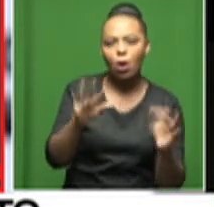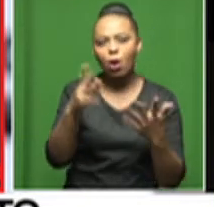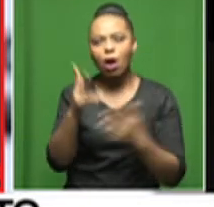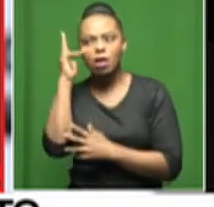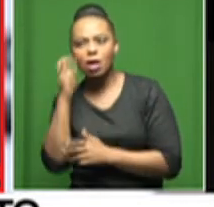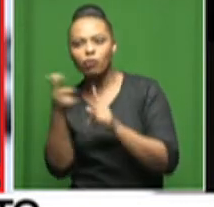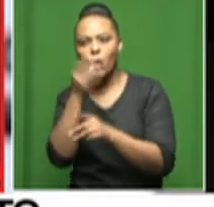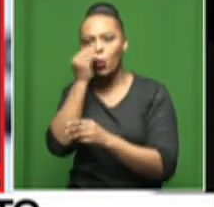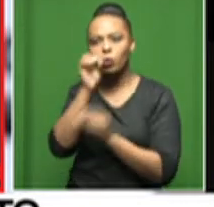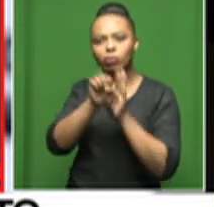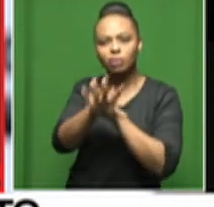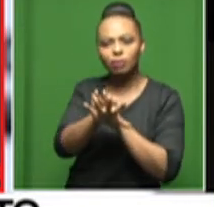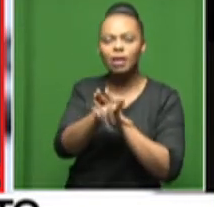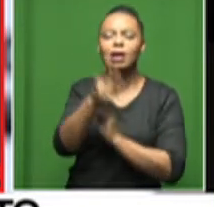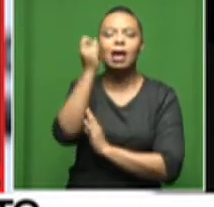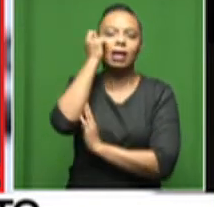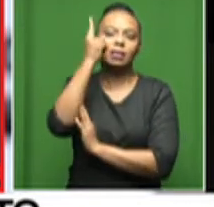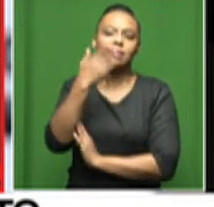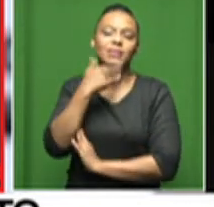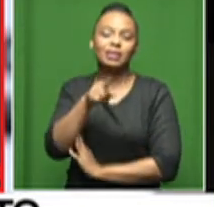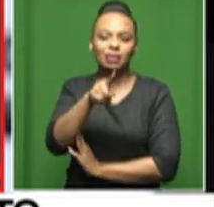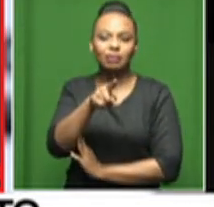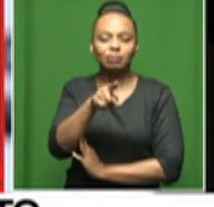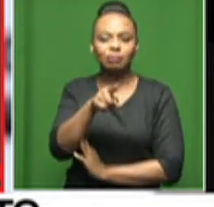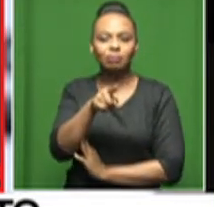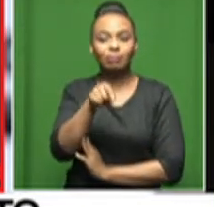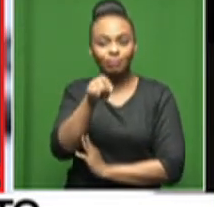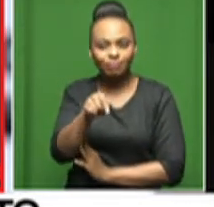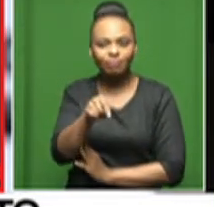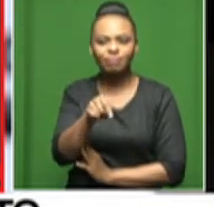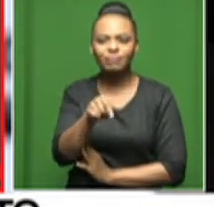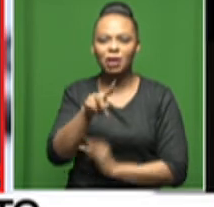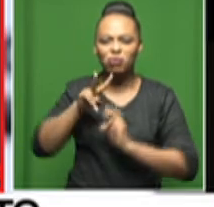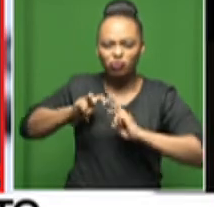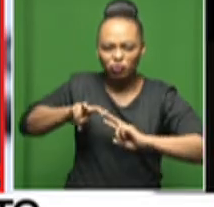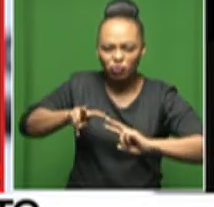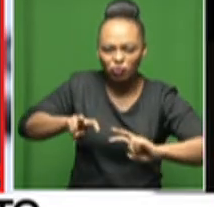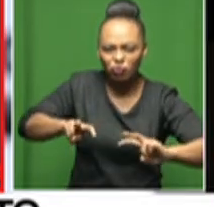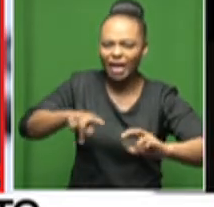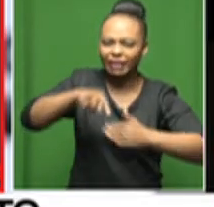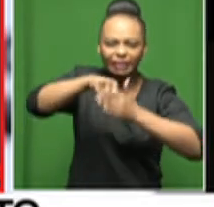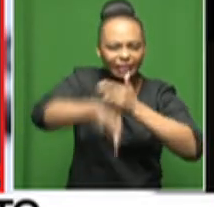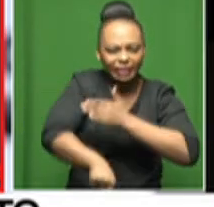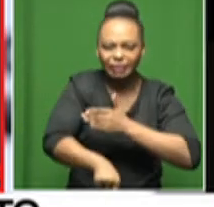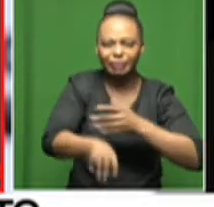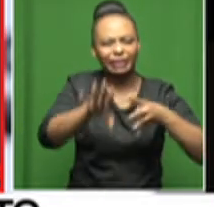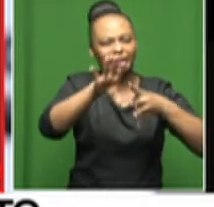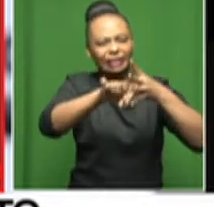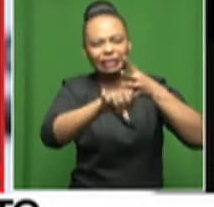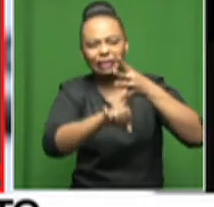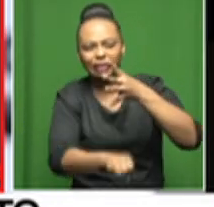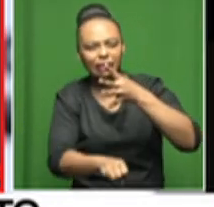that this is a very dynamic platform that we're at in terms of the research and new findings and so on, and